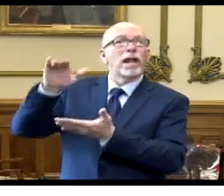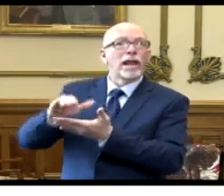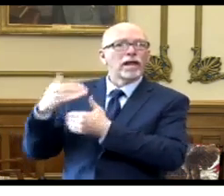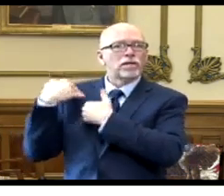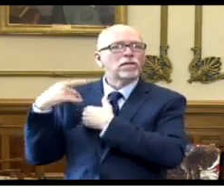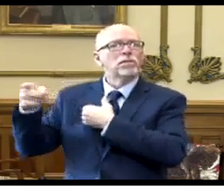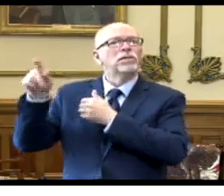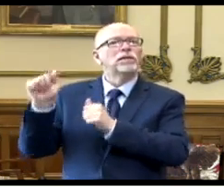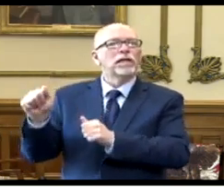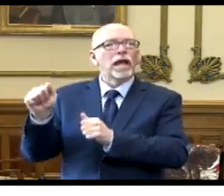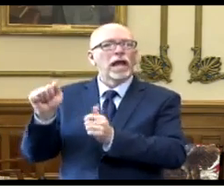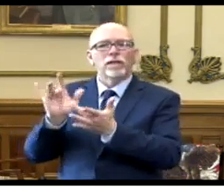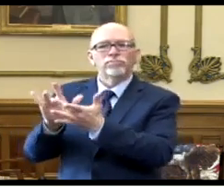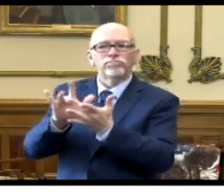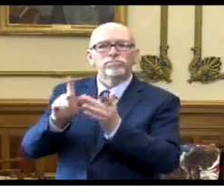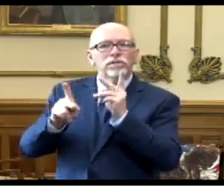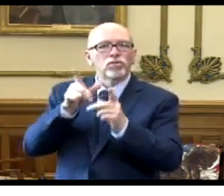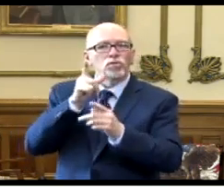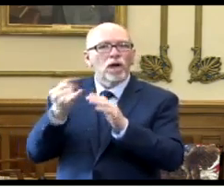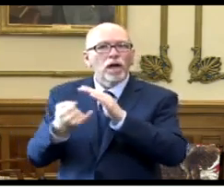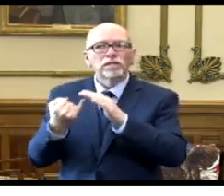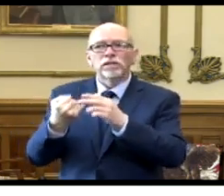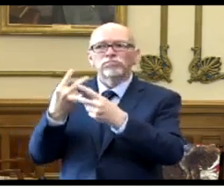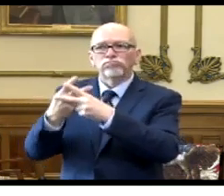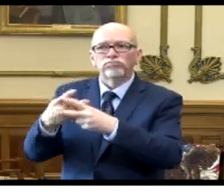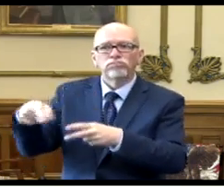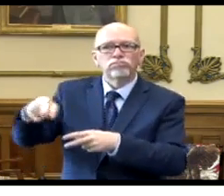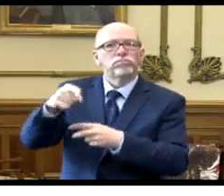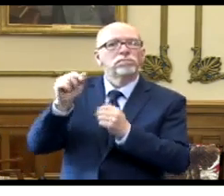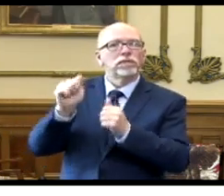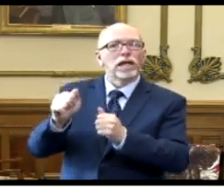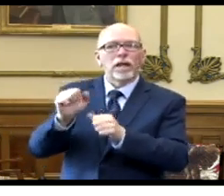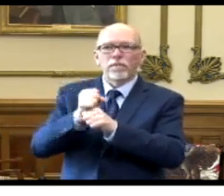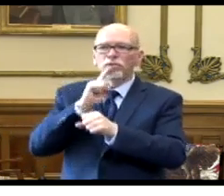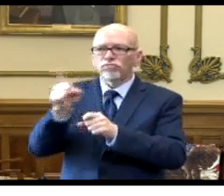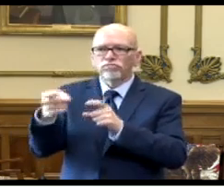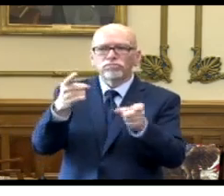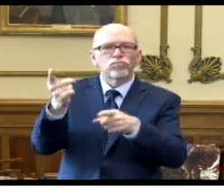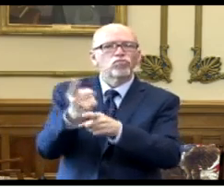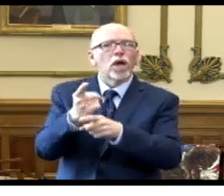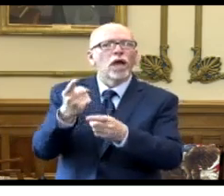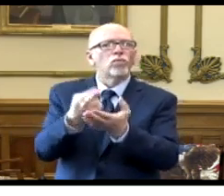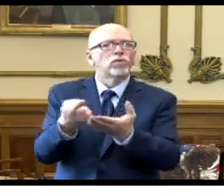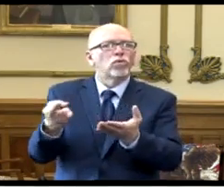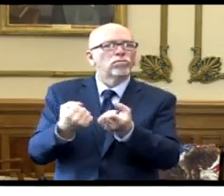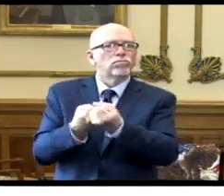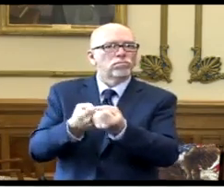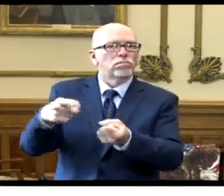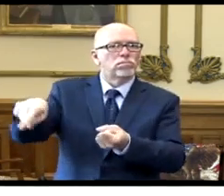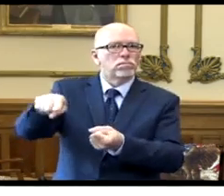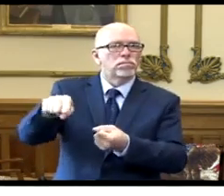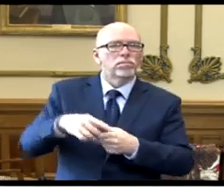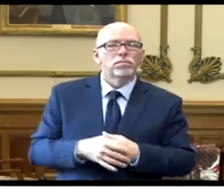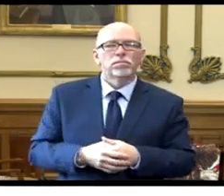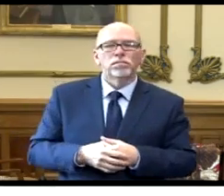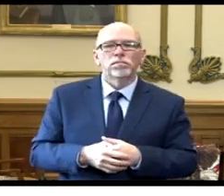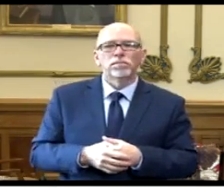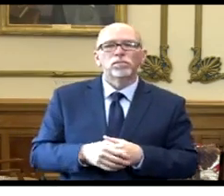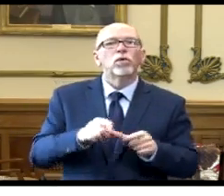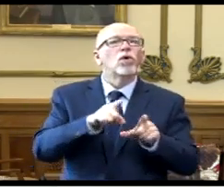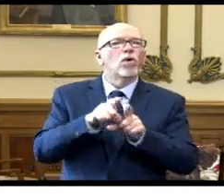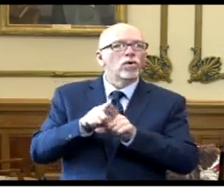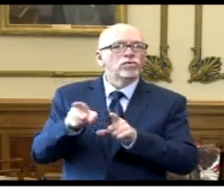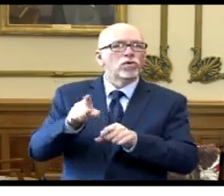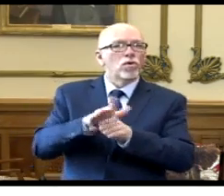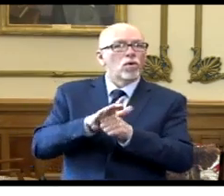connecting individuals in isolation or quarantine to local resources that they may need in order to support themselves. It will also